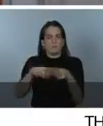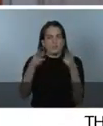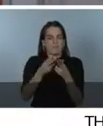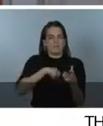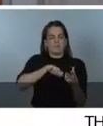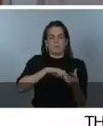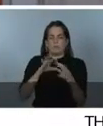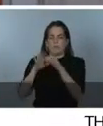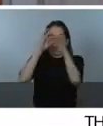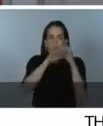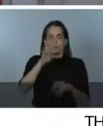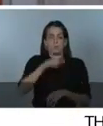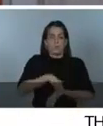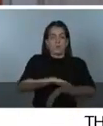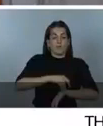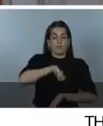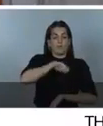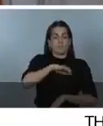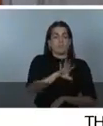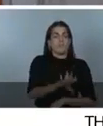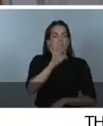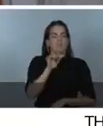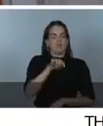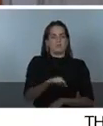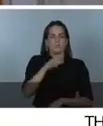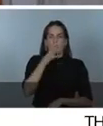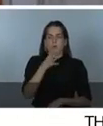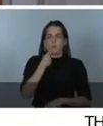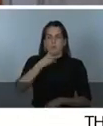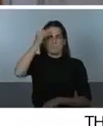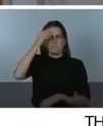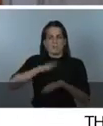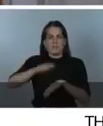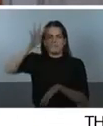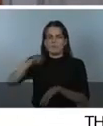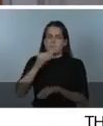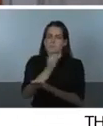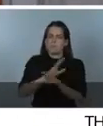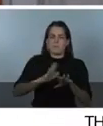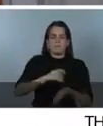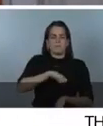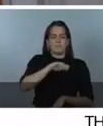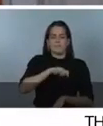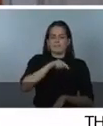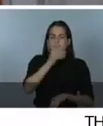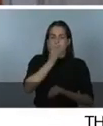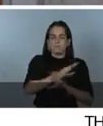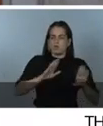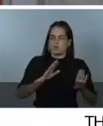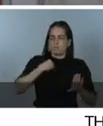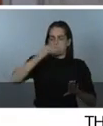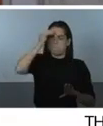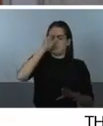about changes in parliamentary dynamics within Catalonia, as well as within Spain. And within Catalonia, actually, you know,